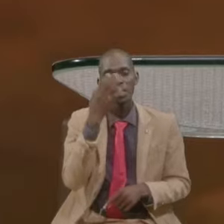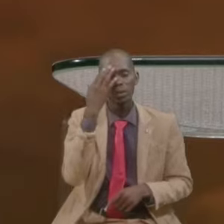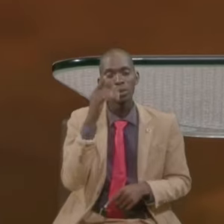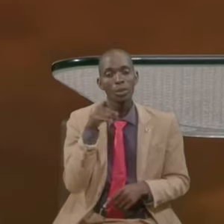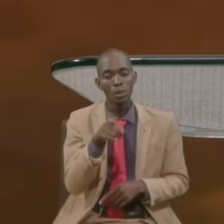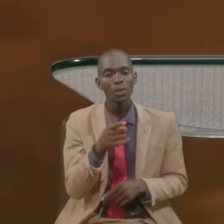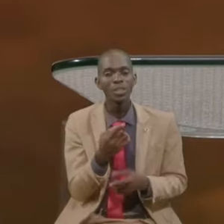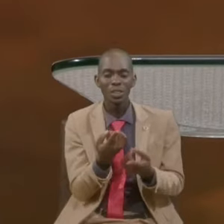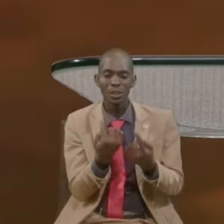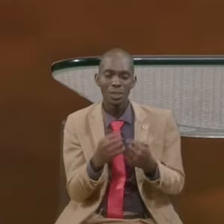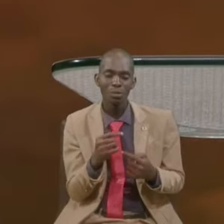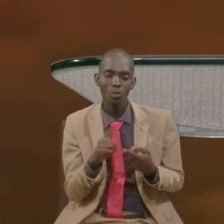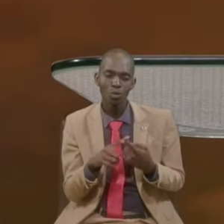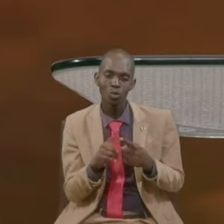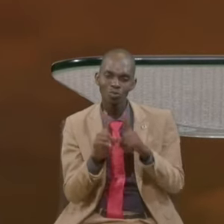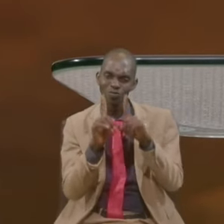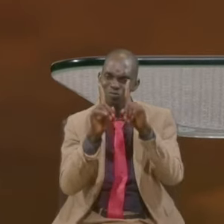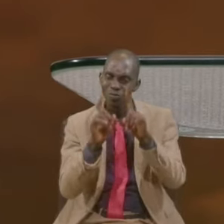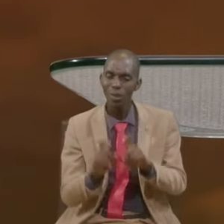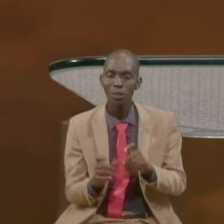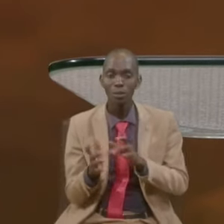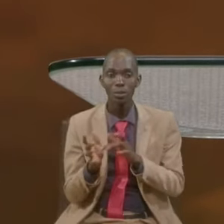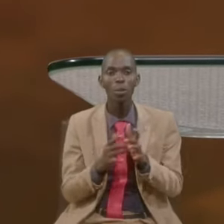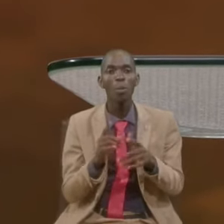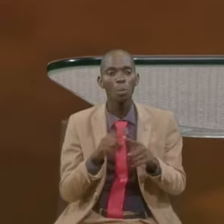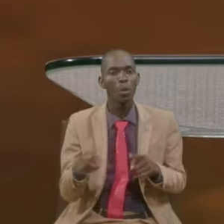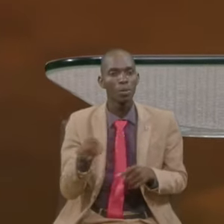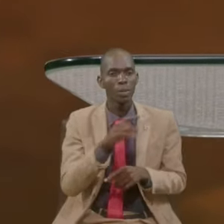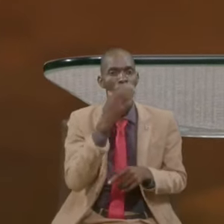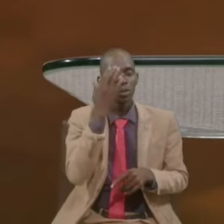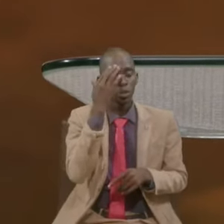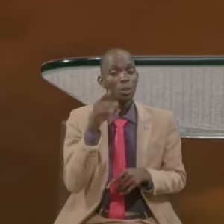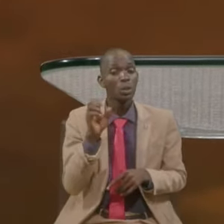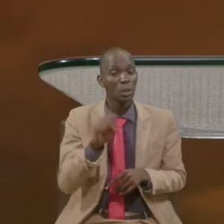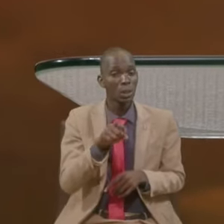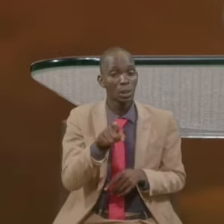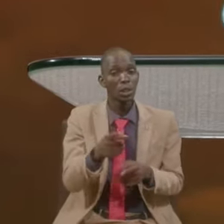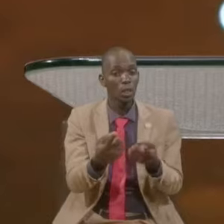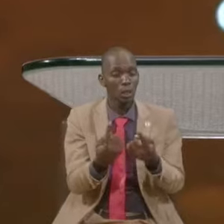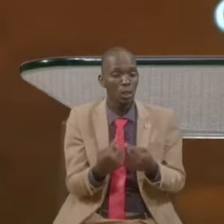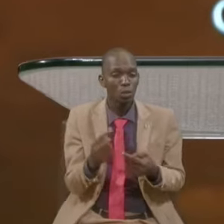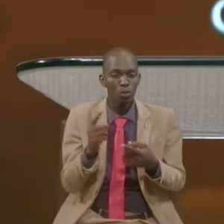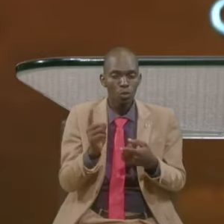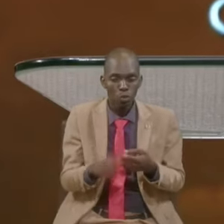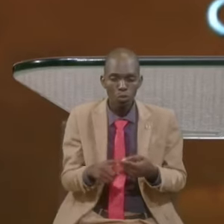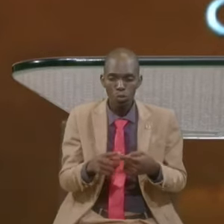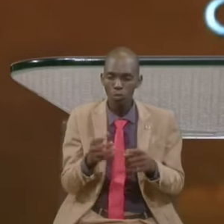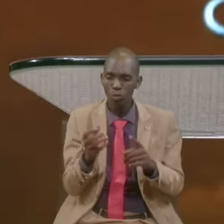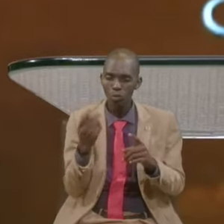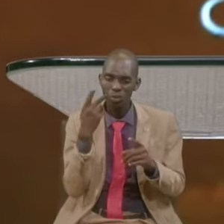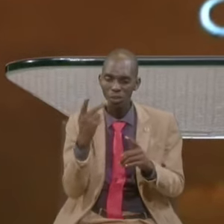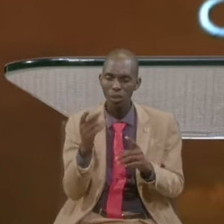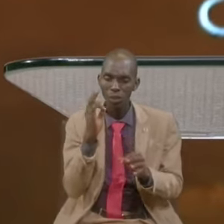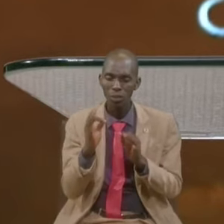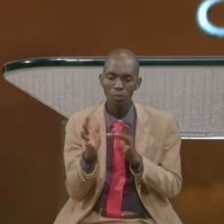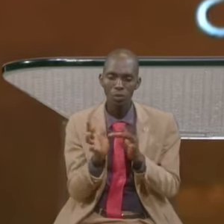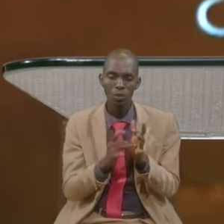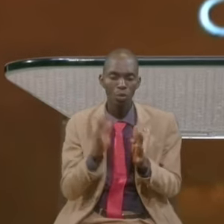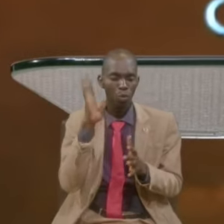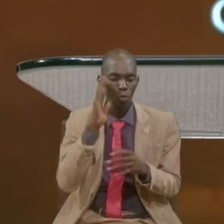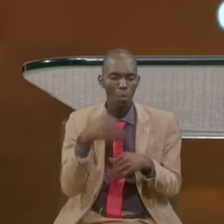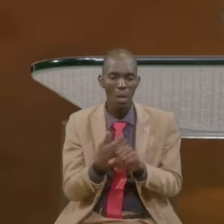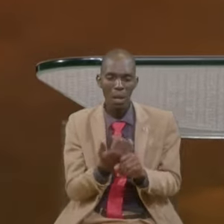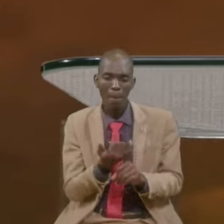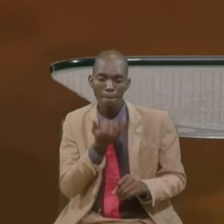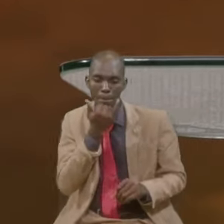wanting to tempt him, but they knew. Although they came wanting to take a word from him and use